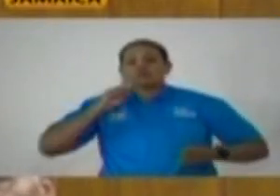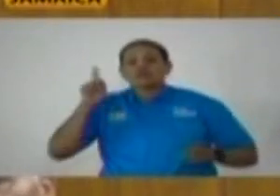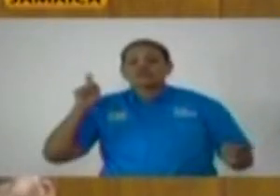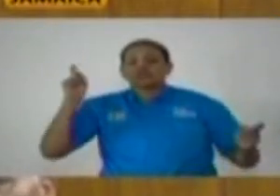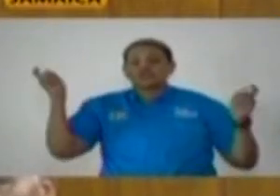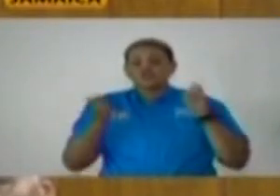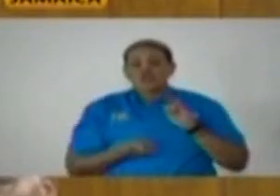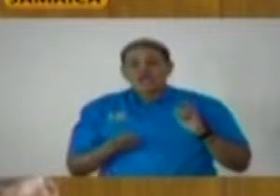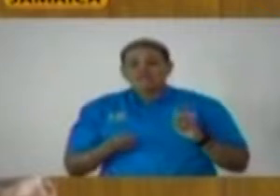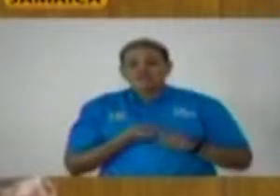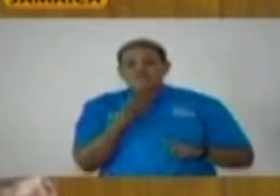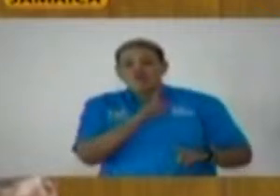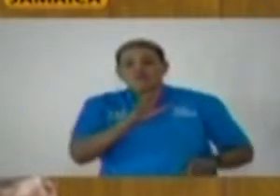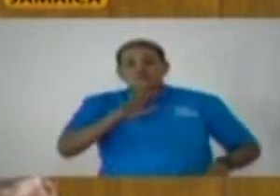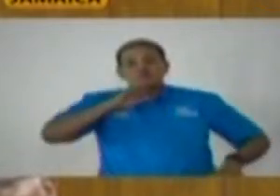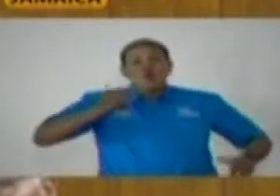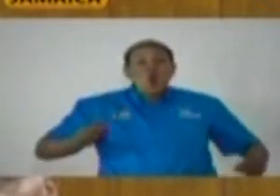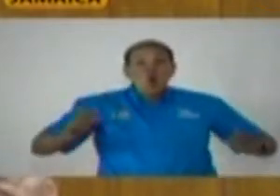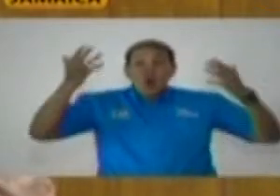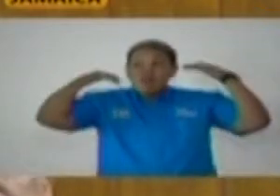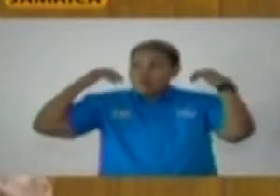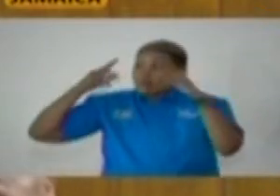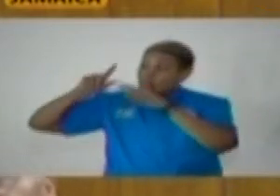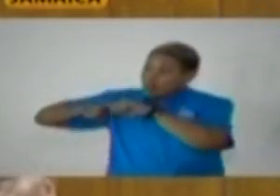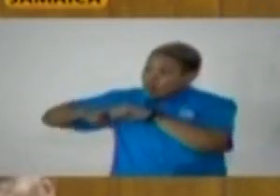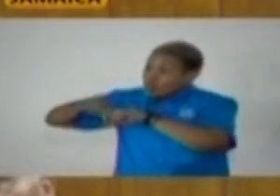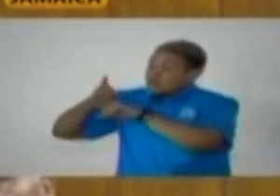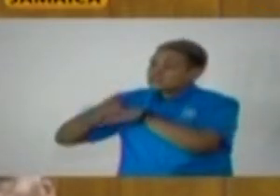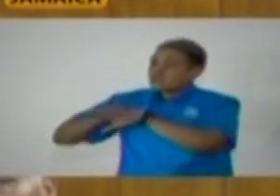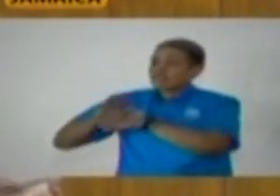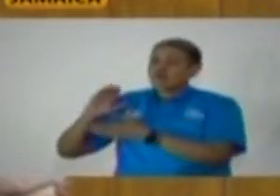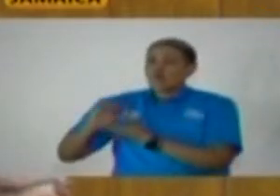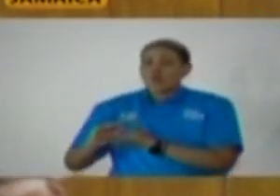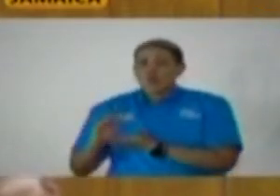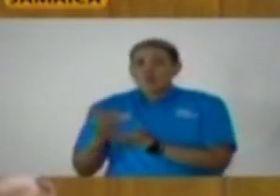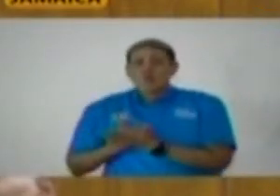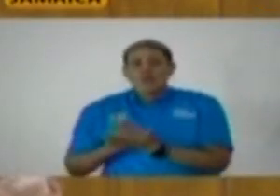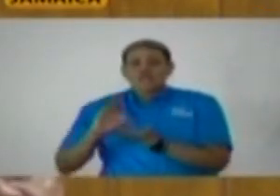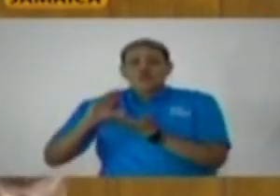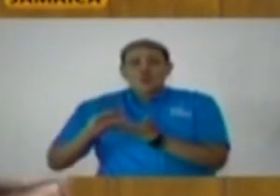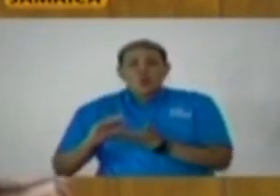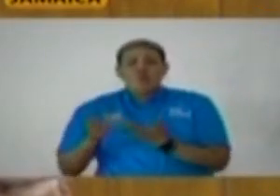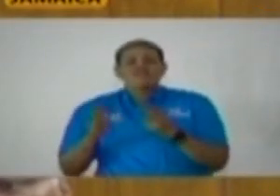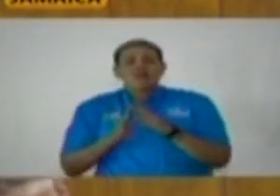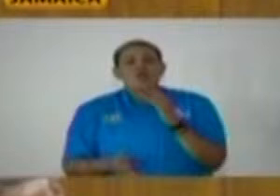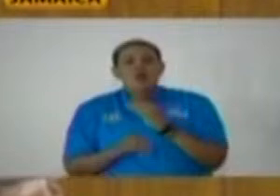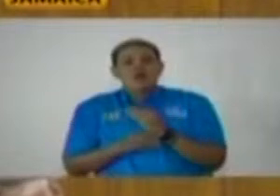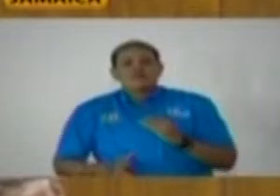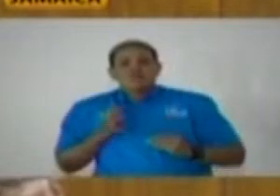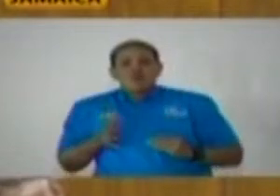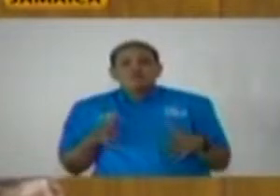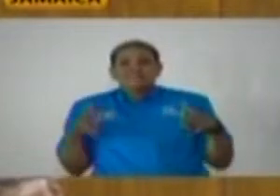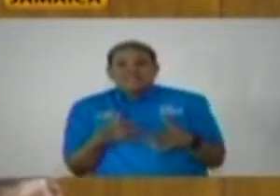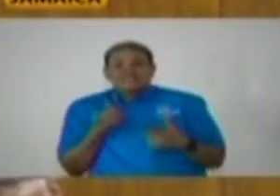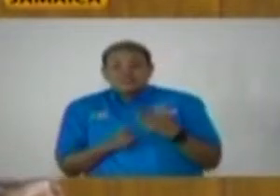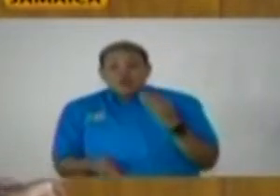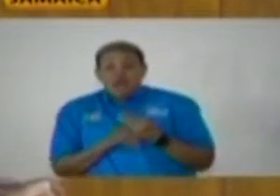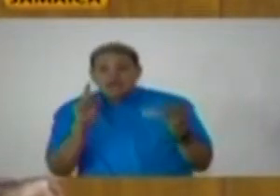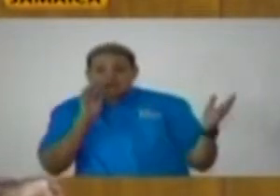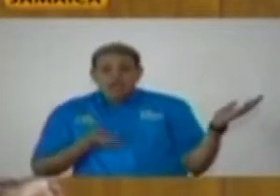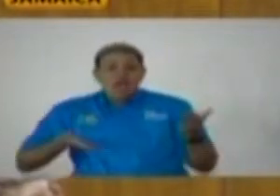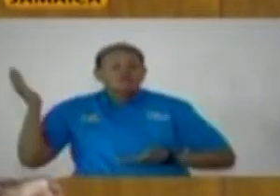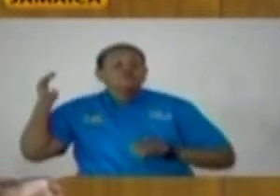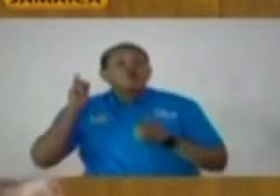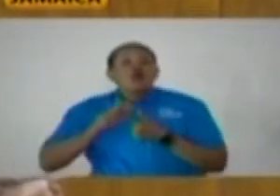transformed from its overwhelming dependence on a low-wage, low-value-added formal sector that exports